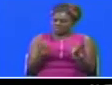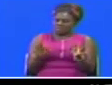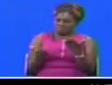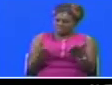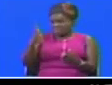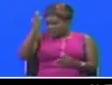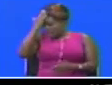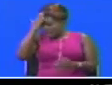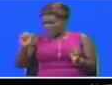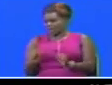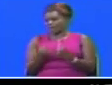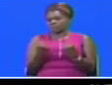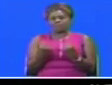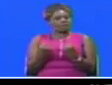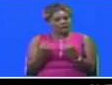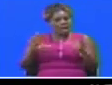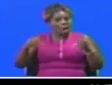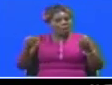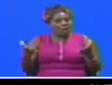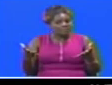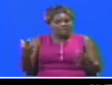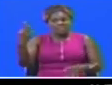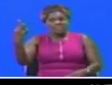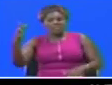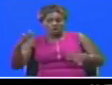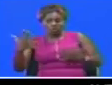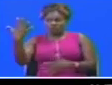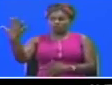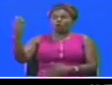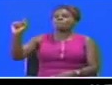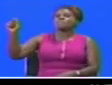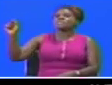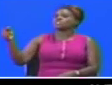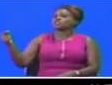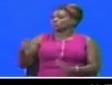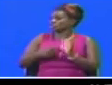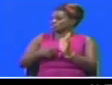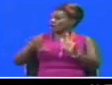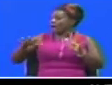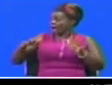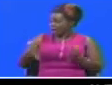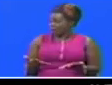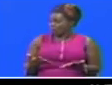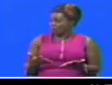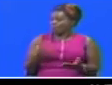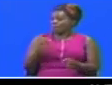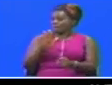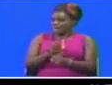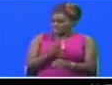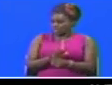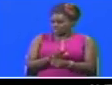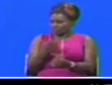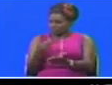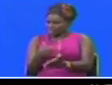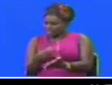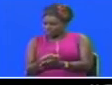on Monday, it could translate between 3 to 5 million. That tells you how much it's at stake, both